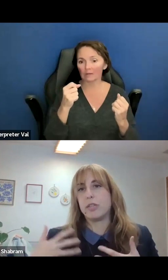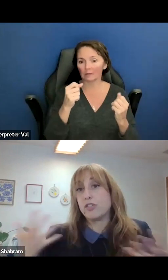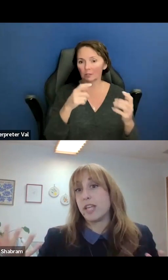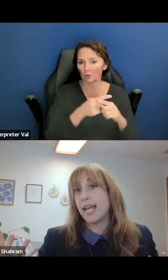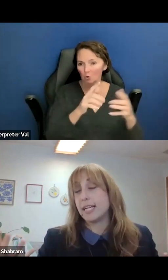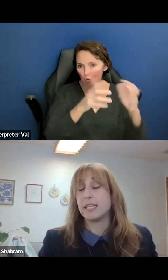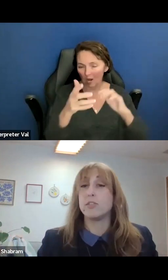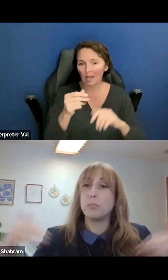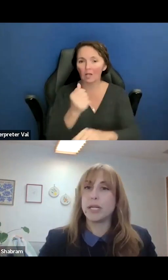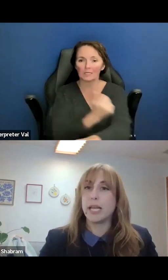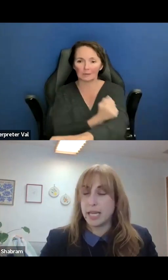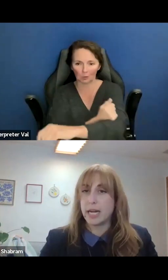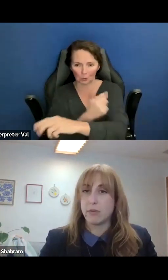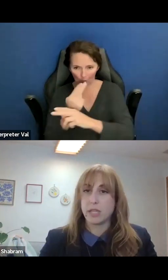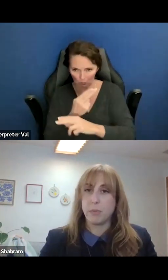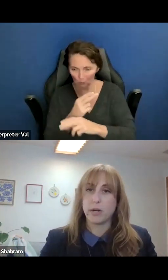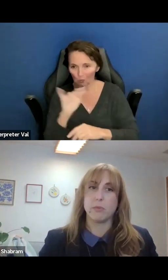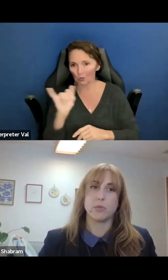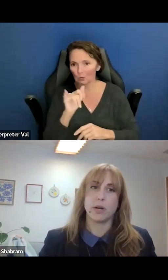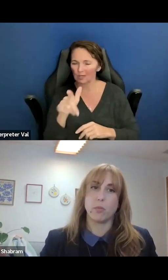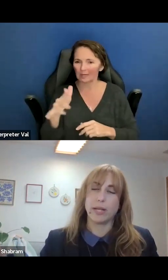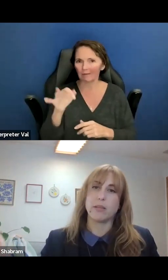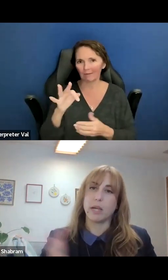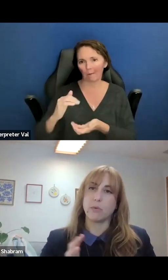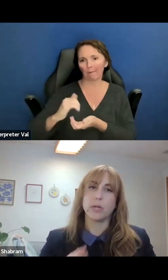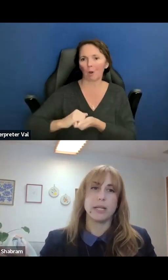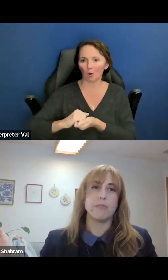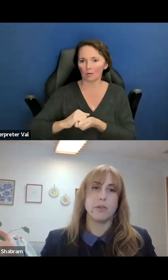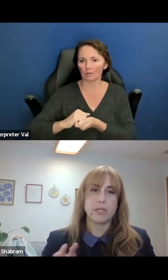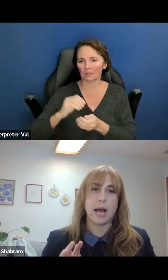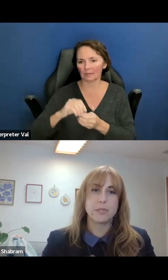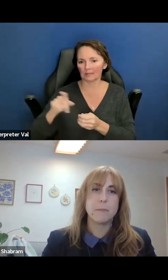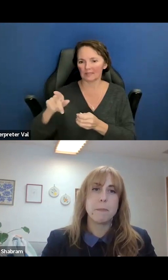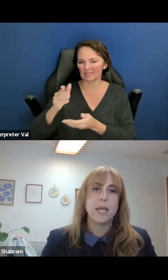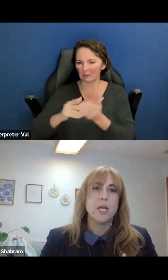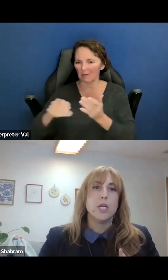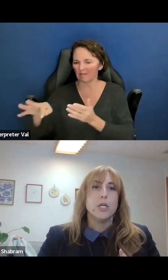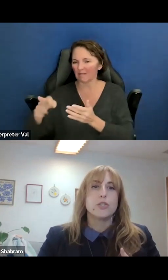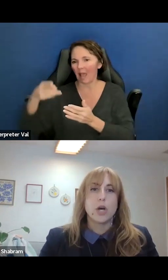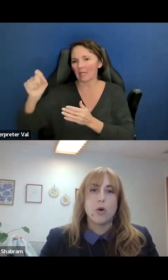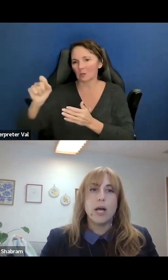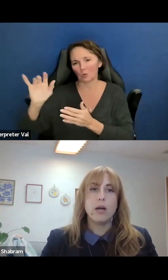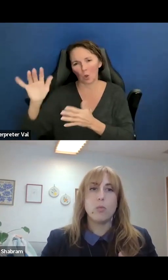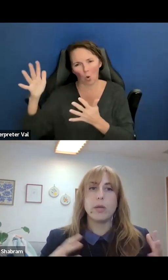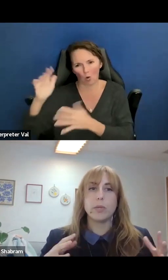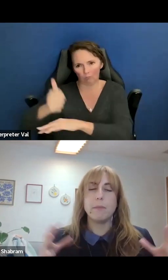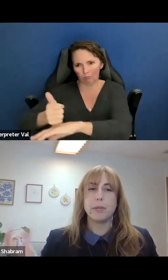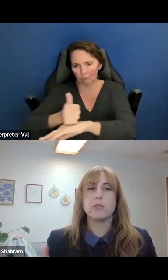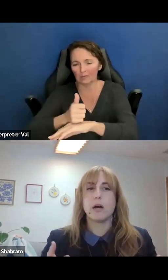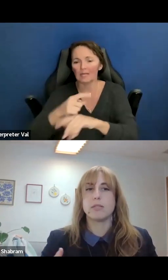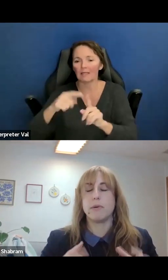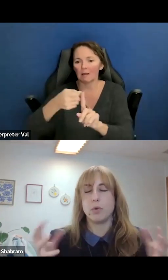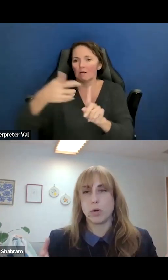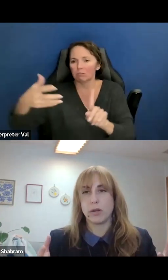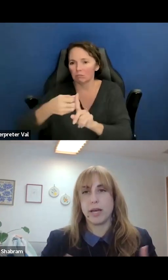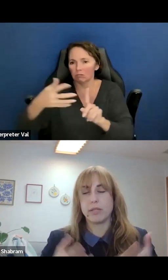They just can't. And so bringing in an outside party was one of the ways that they were working to fill those gaps. So we really built